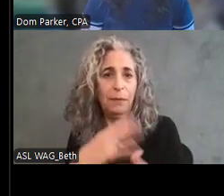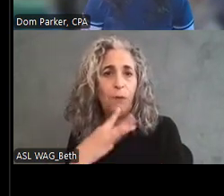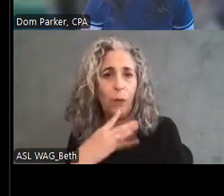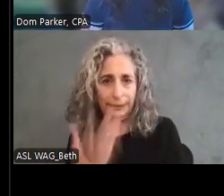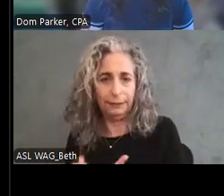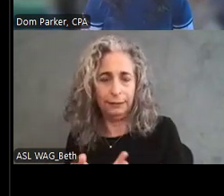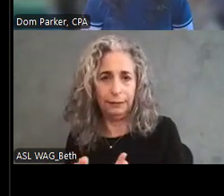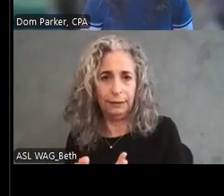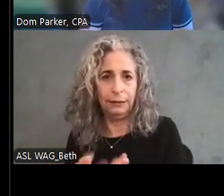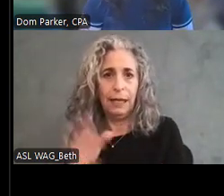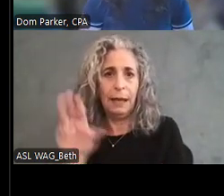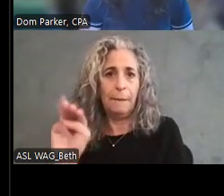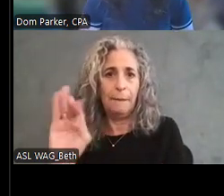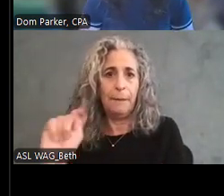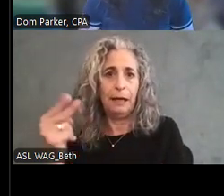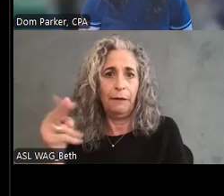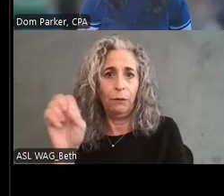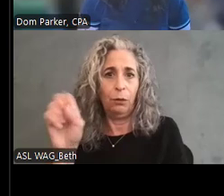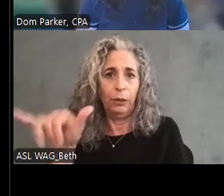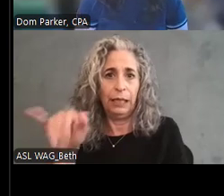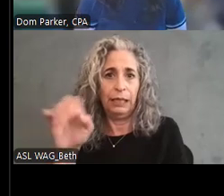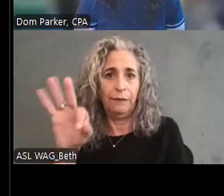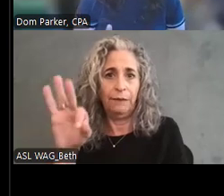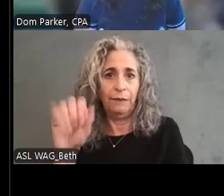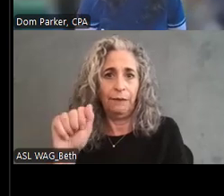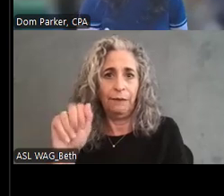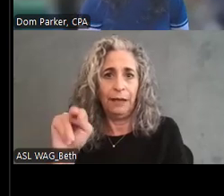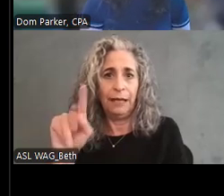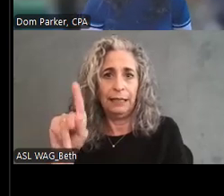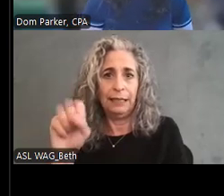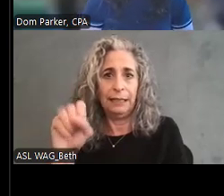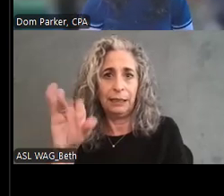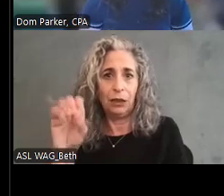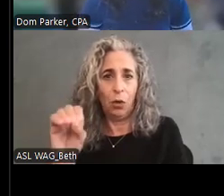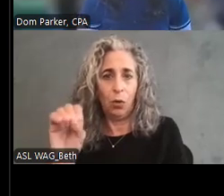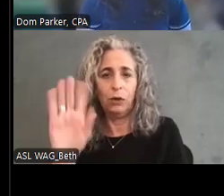Metaphor ReFantazio with a console screen reader is also great